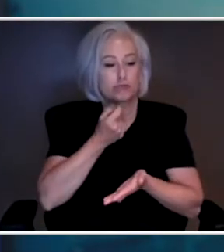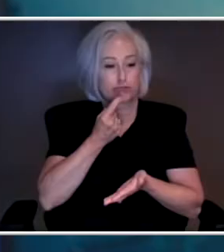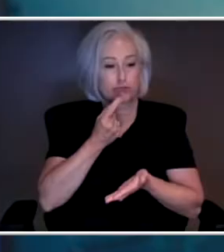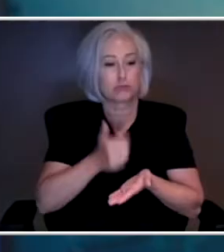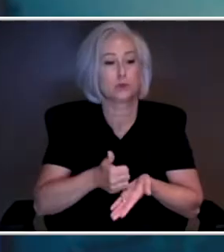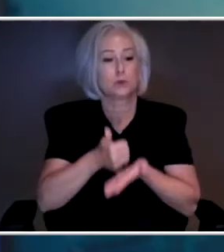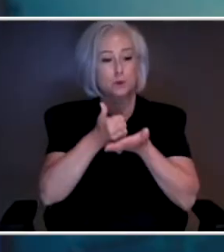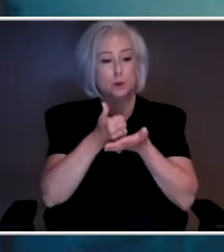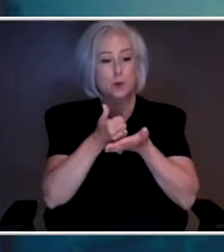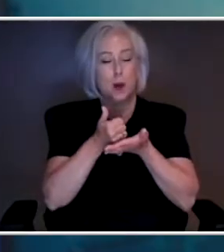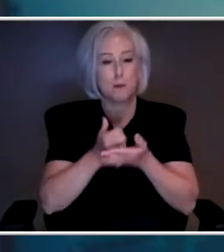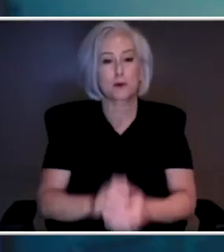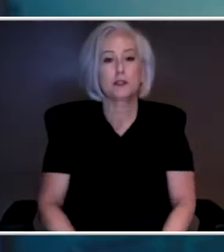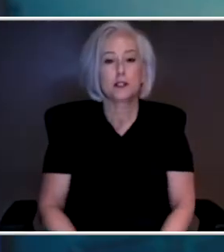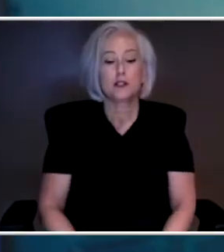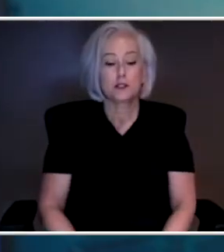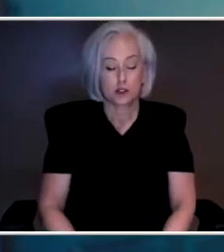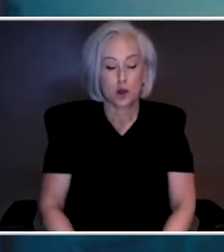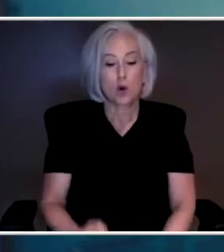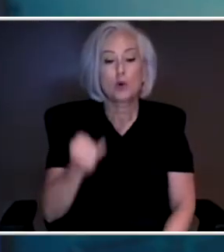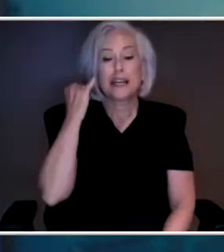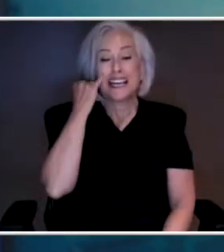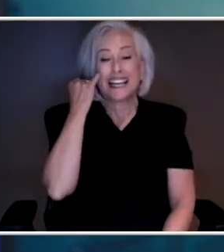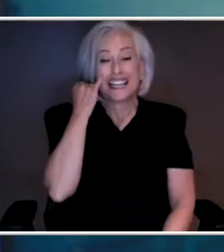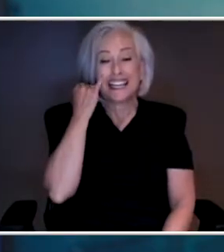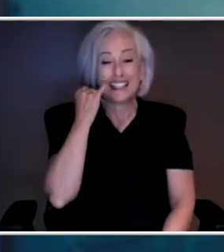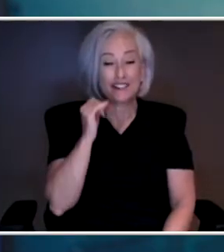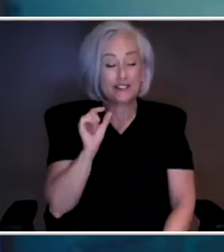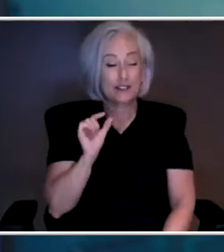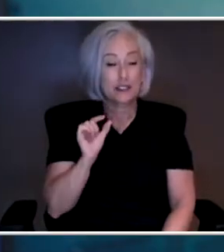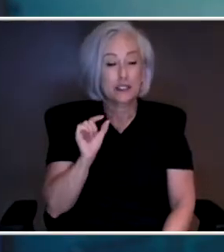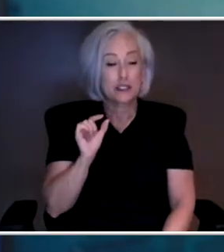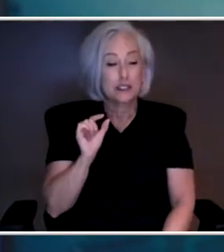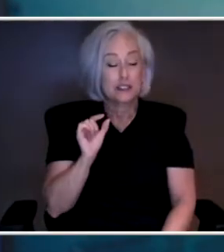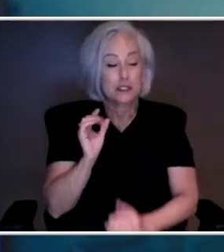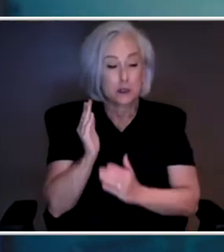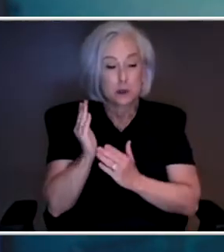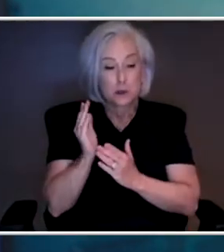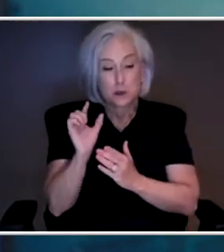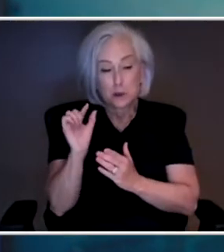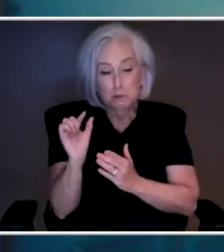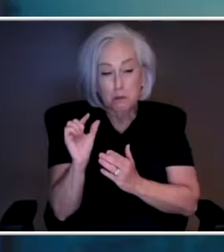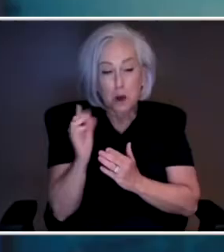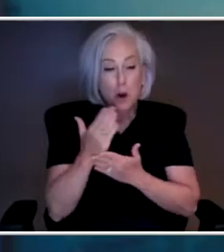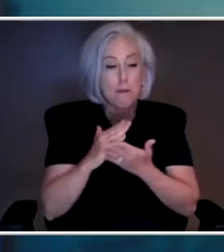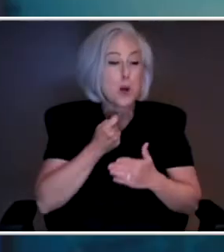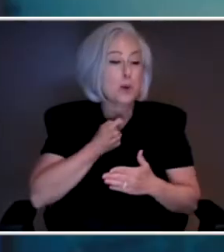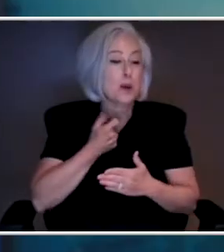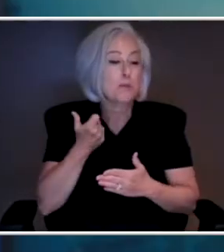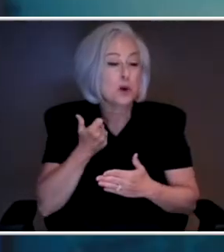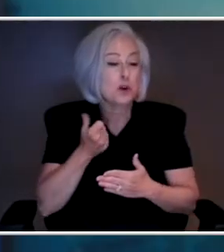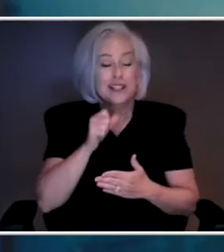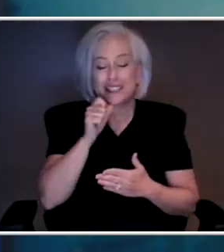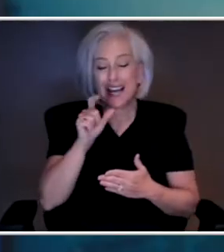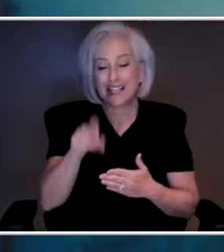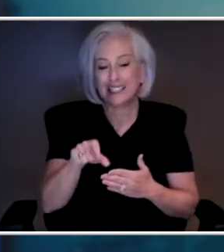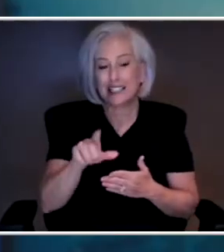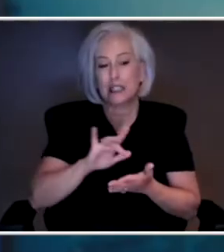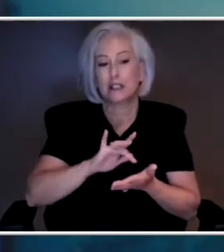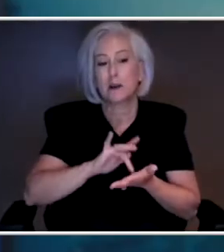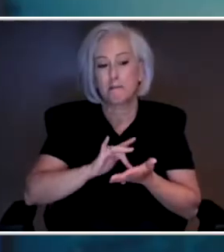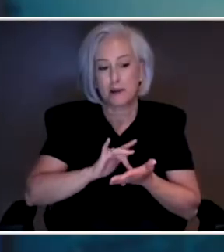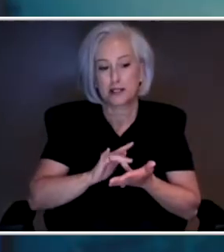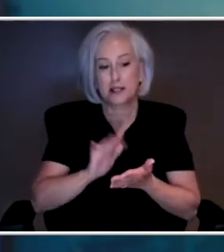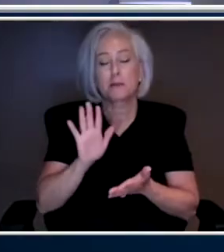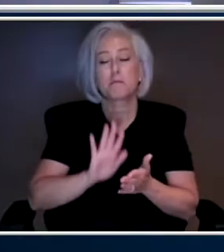answer your question, if it's a smaller part or partial thyroidectomy, not all patients need thyroid replacement, but about 20% will end up